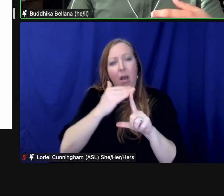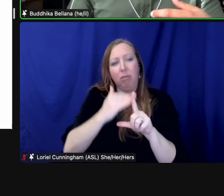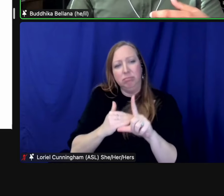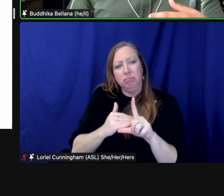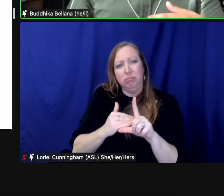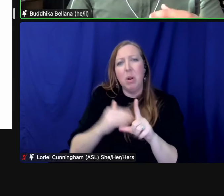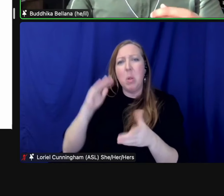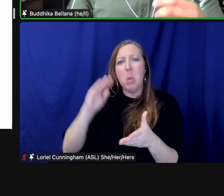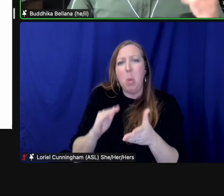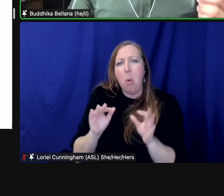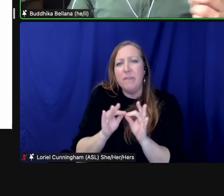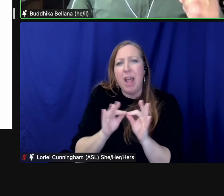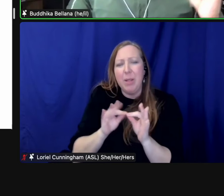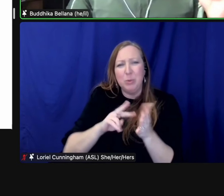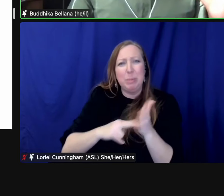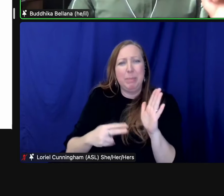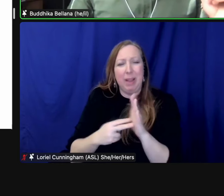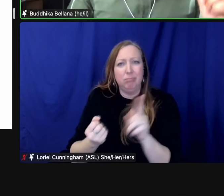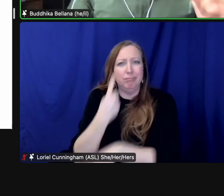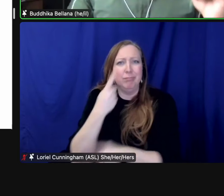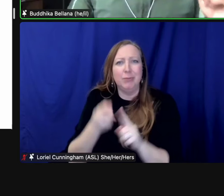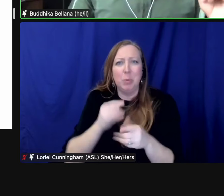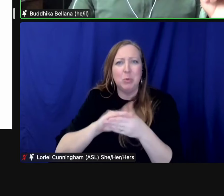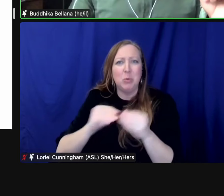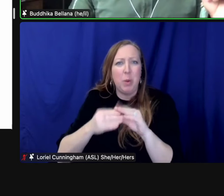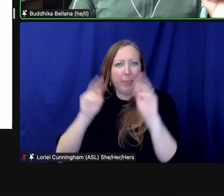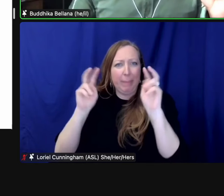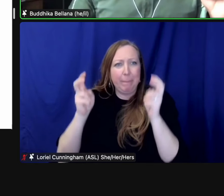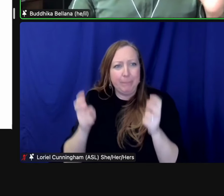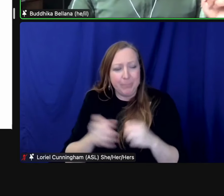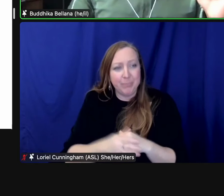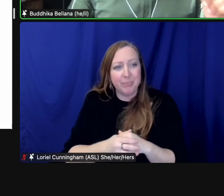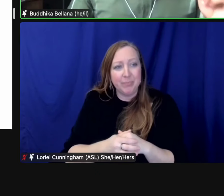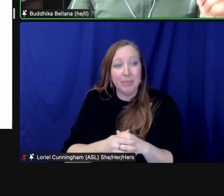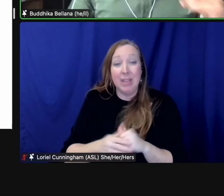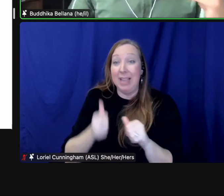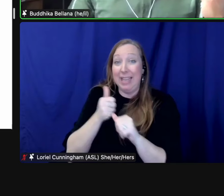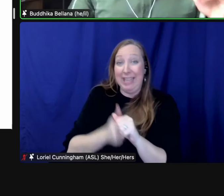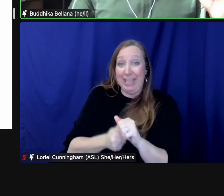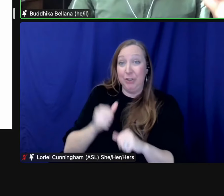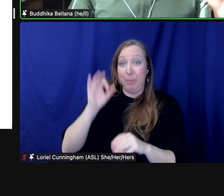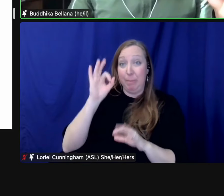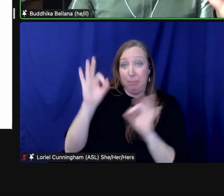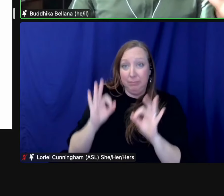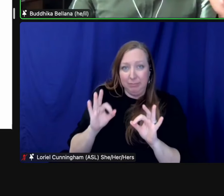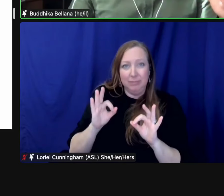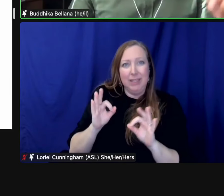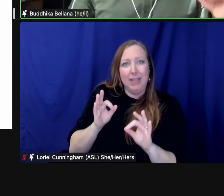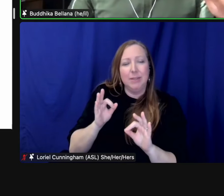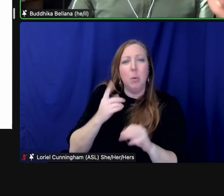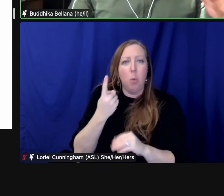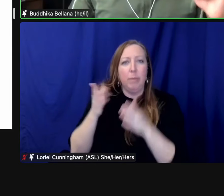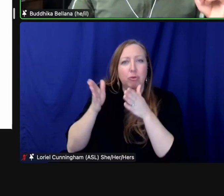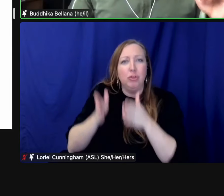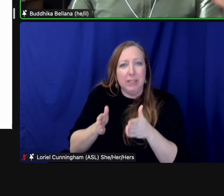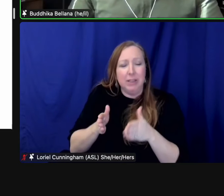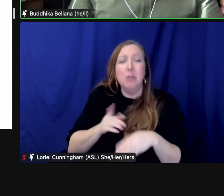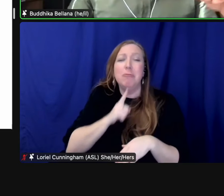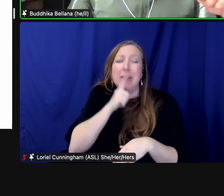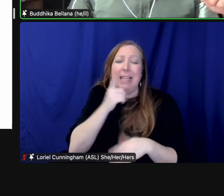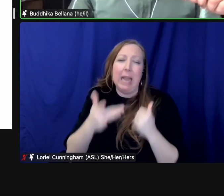themes. And here, each point is a participant, and each participant will technically have 2 points, one for pre and